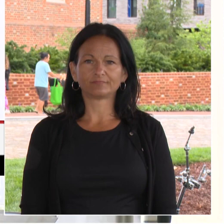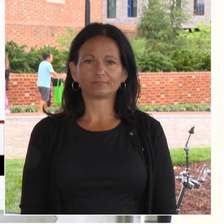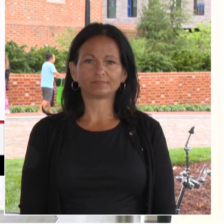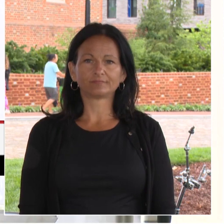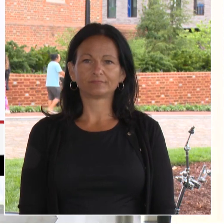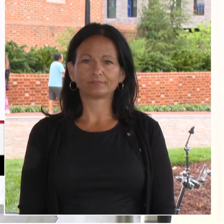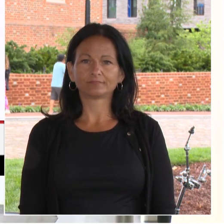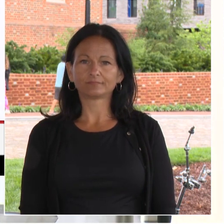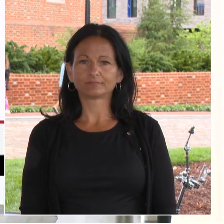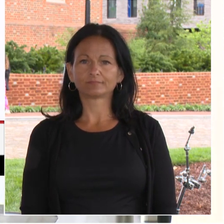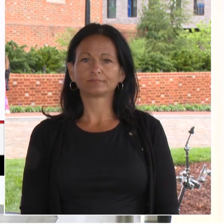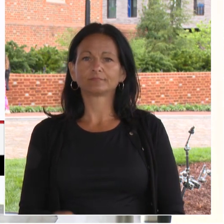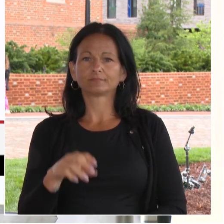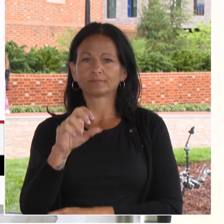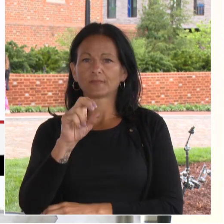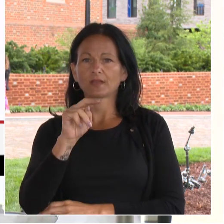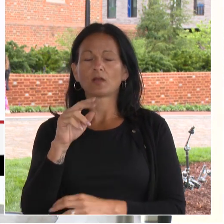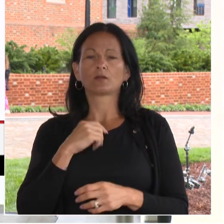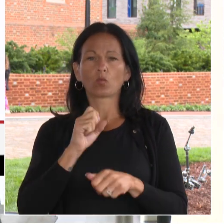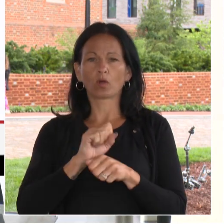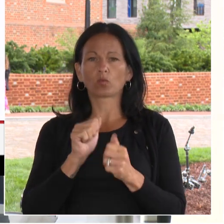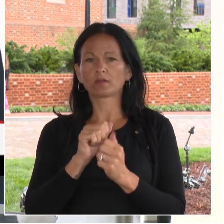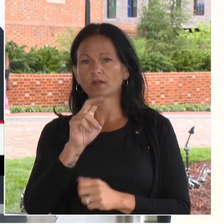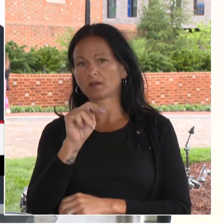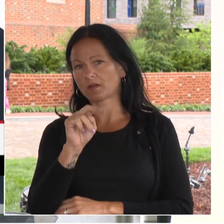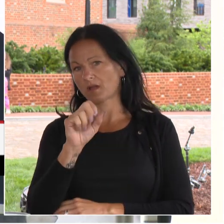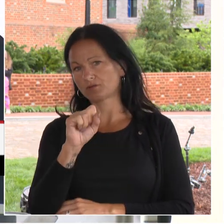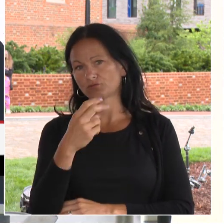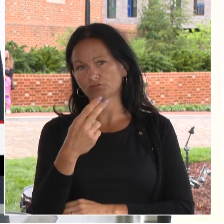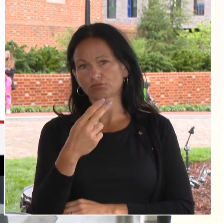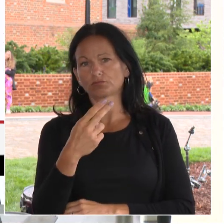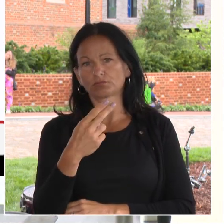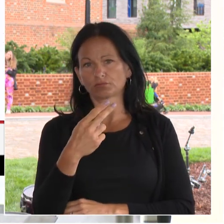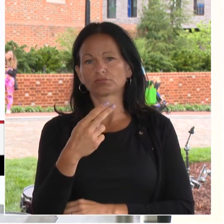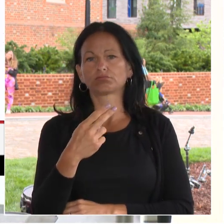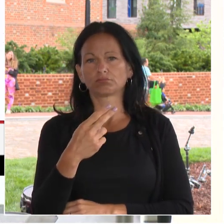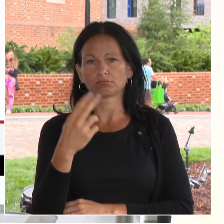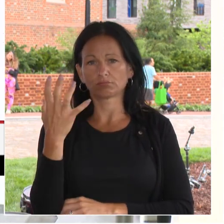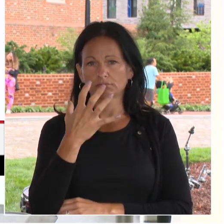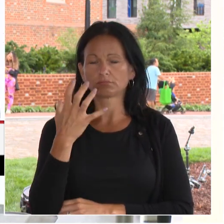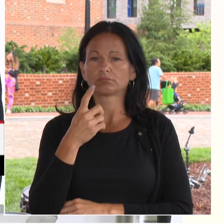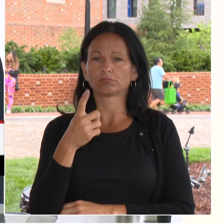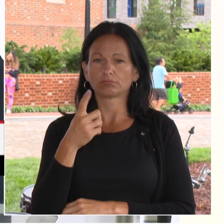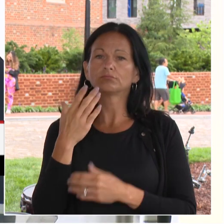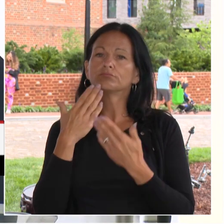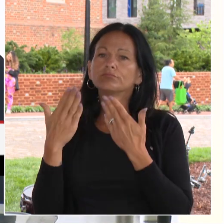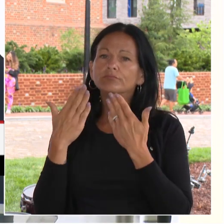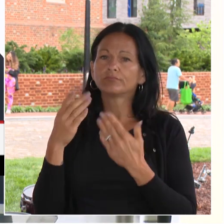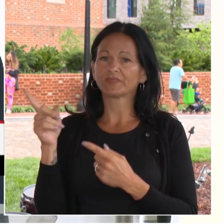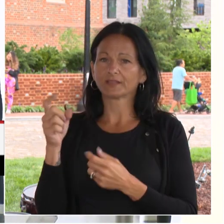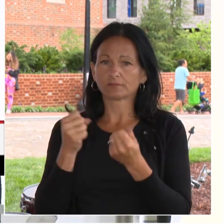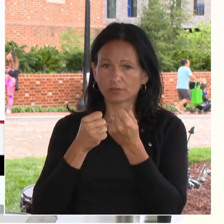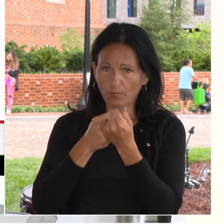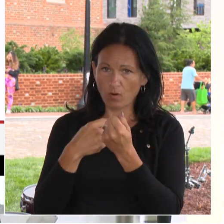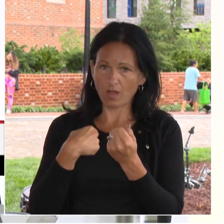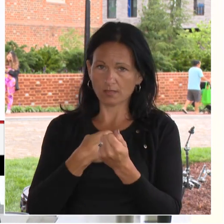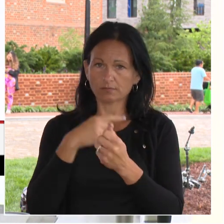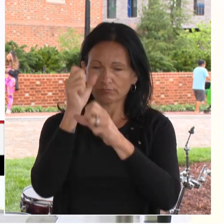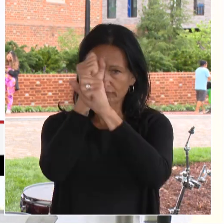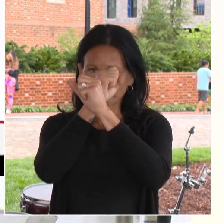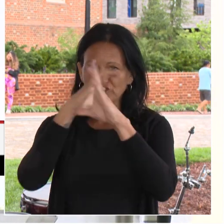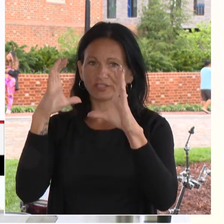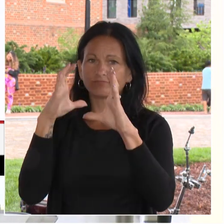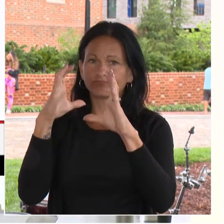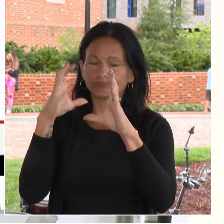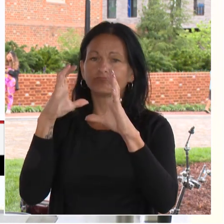the vision for what City Ridge has become. It's our elected leaders who supported the vision, from Mayor Bowser to the DC